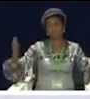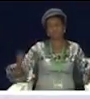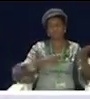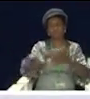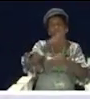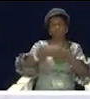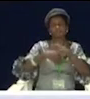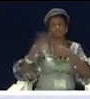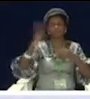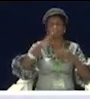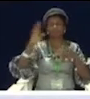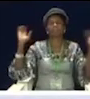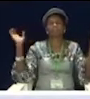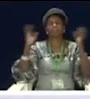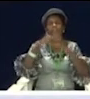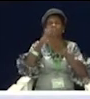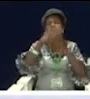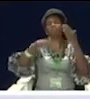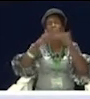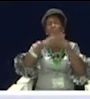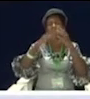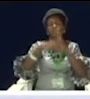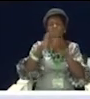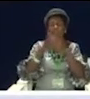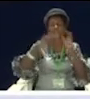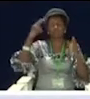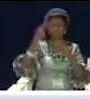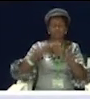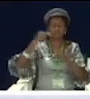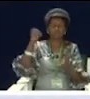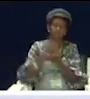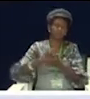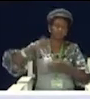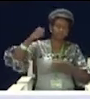there's going to be celebration in heaven.